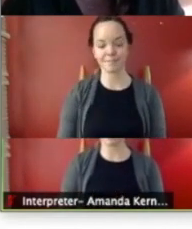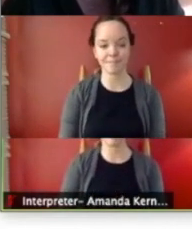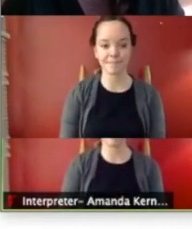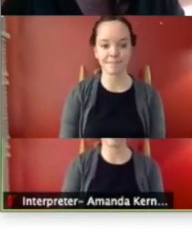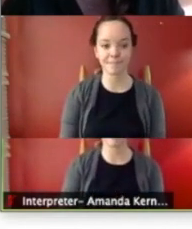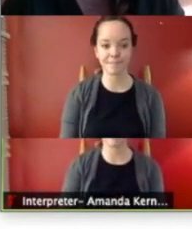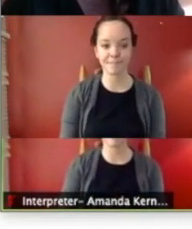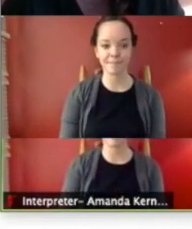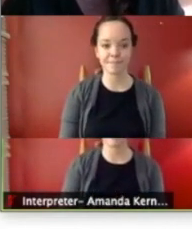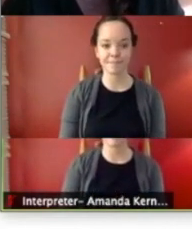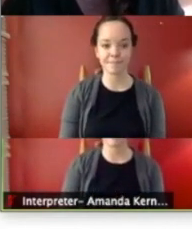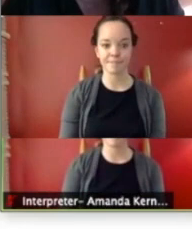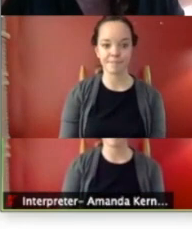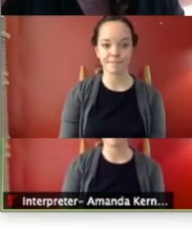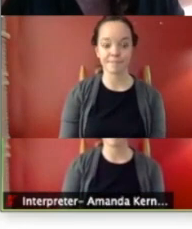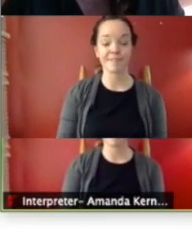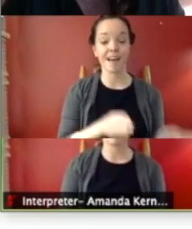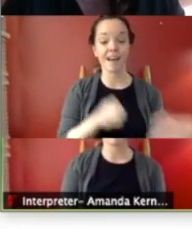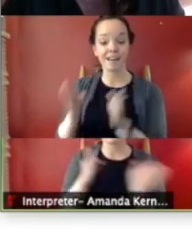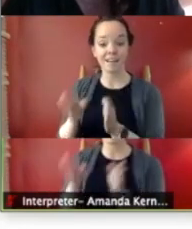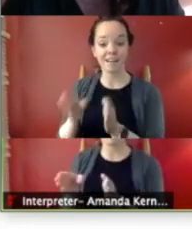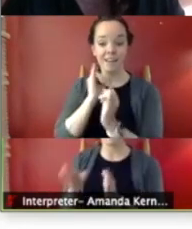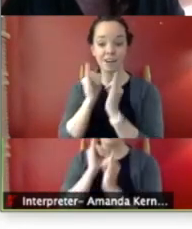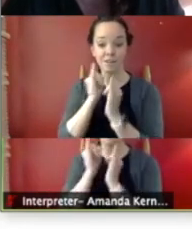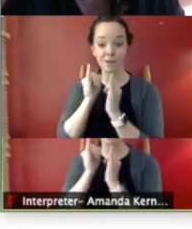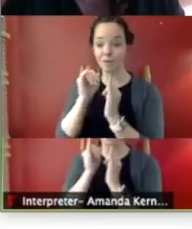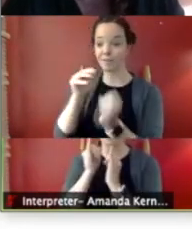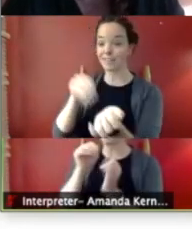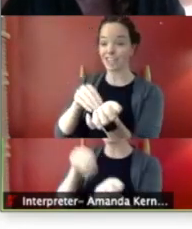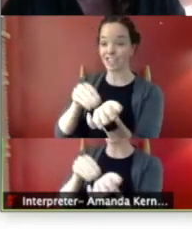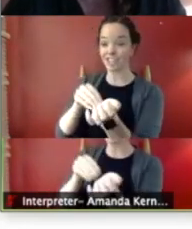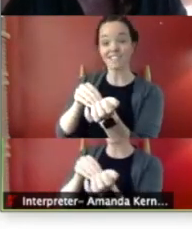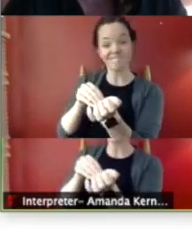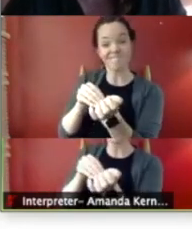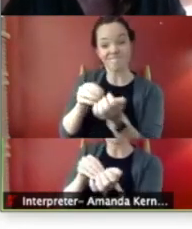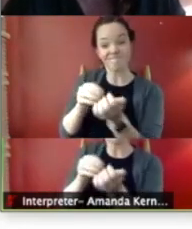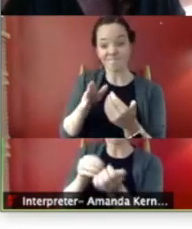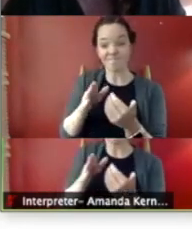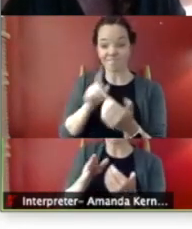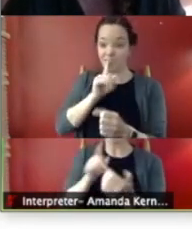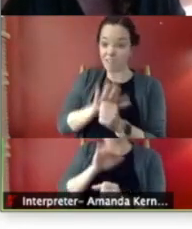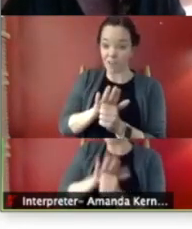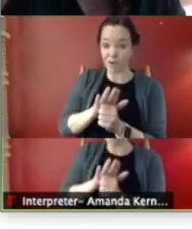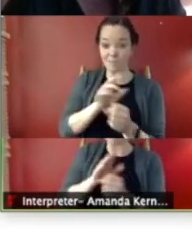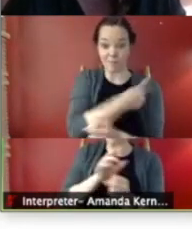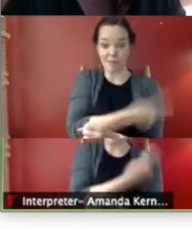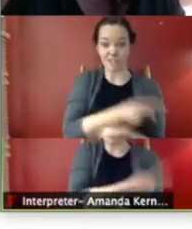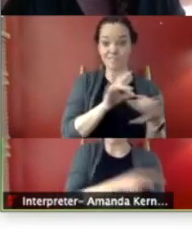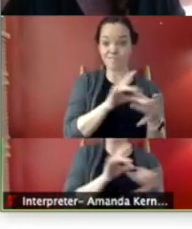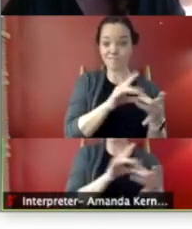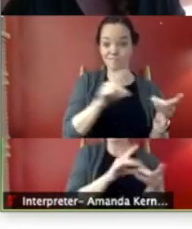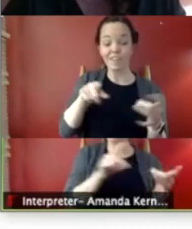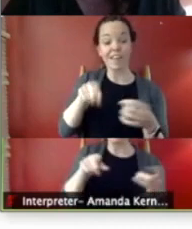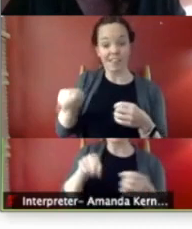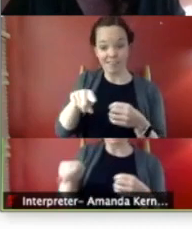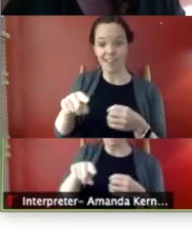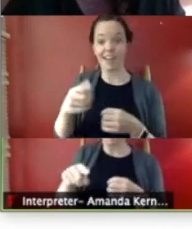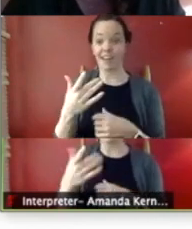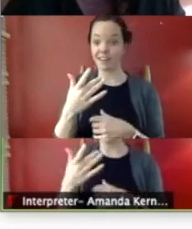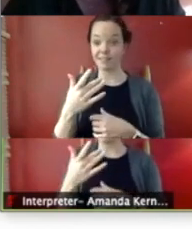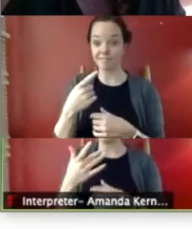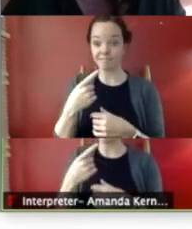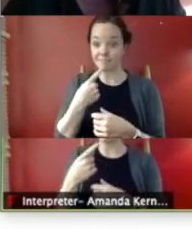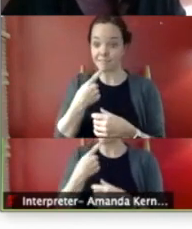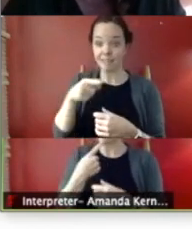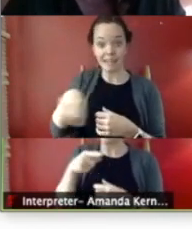Now, when we interviewed physicians, they essentially confirmed what the patients had said. They reported that they favored IUD continuation whenever